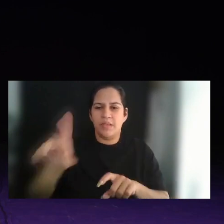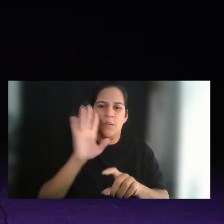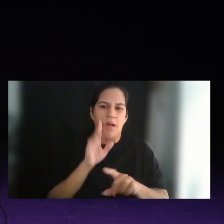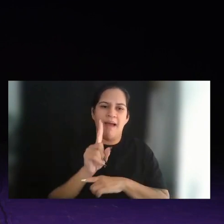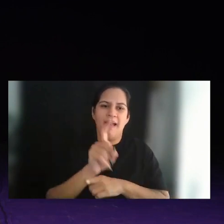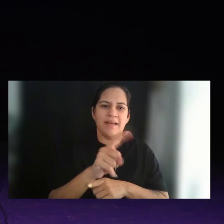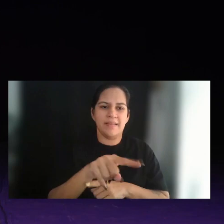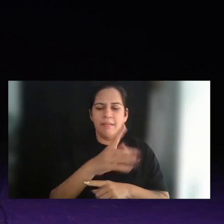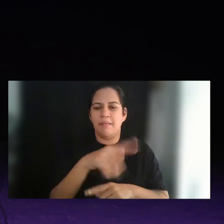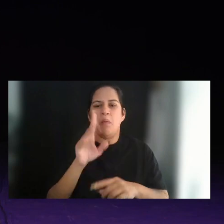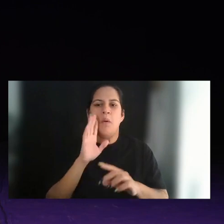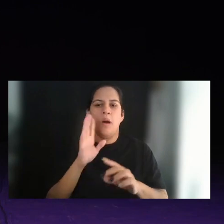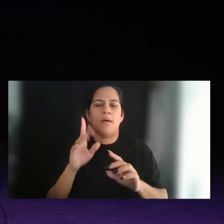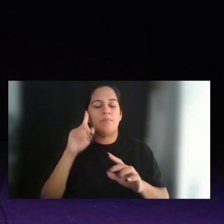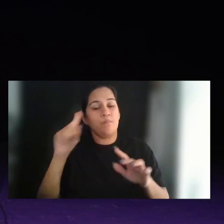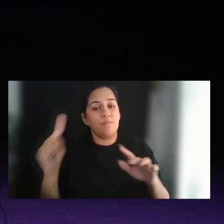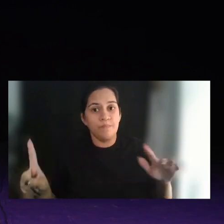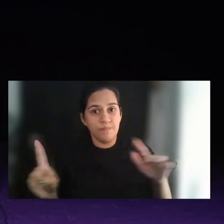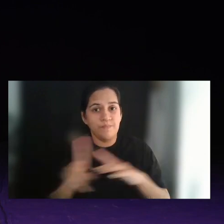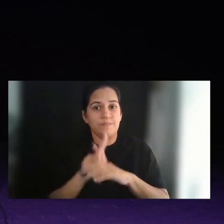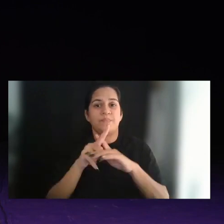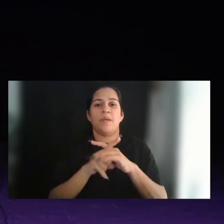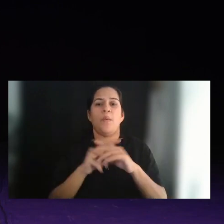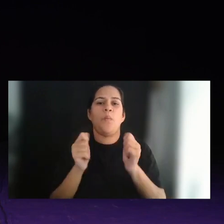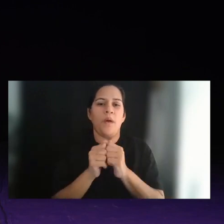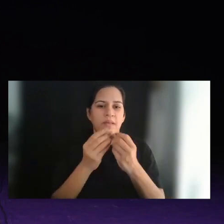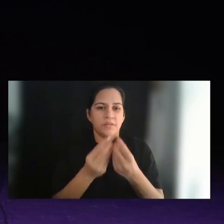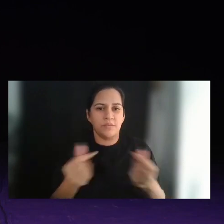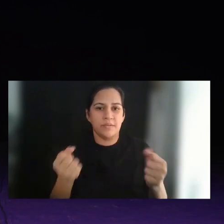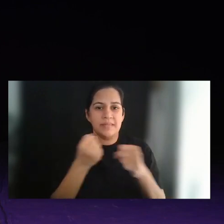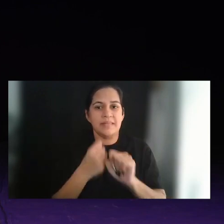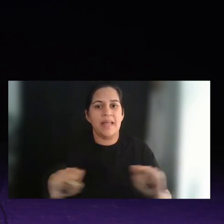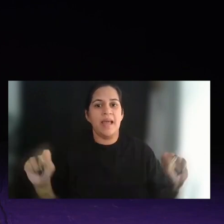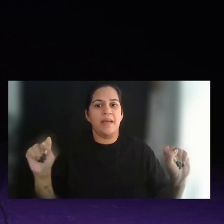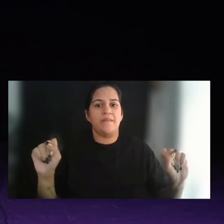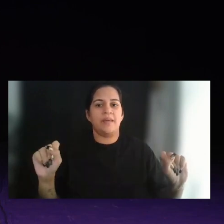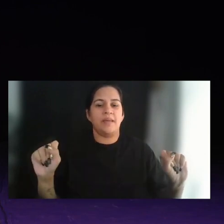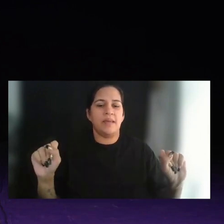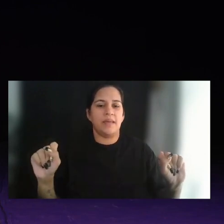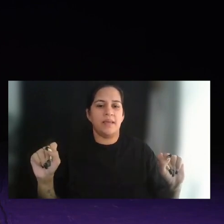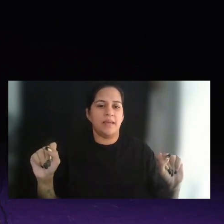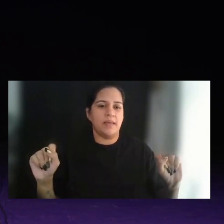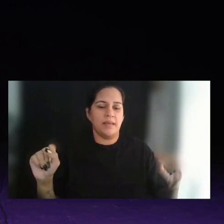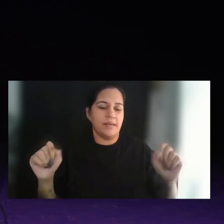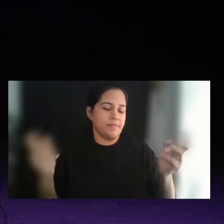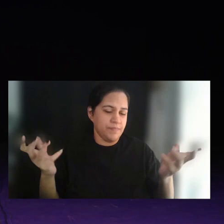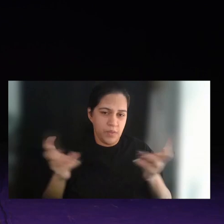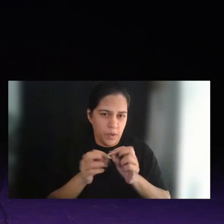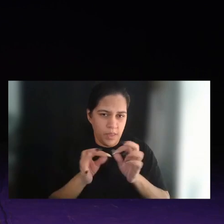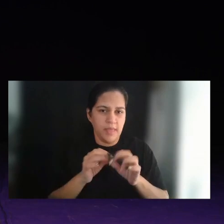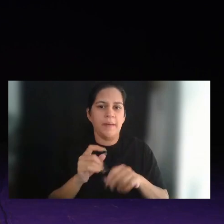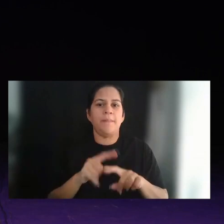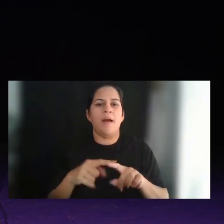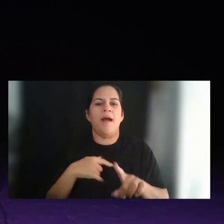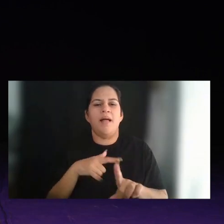with the solution. It is worth saving. But I love how probably we